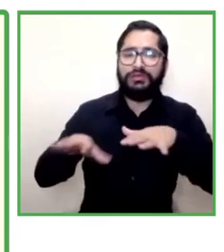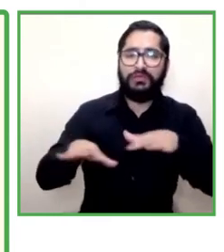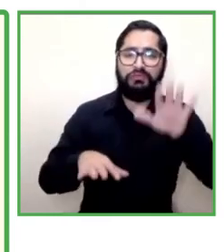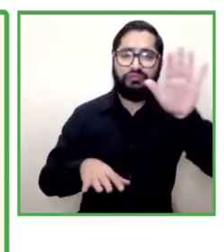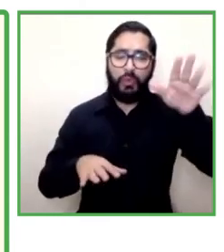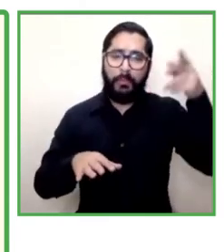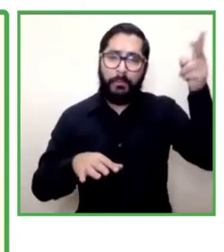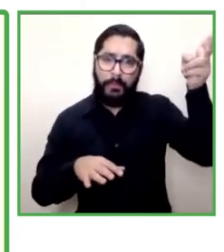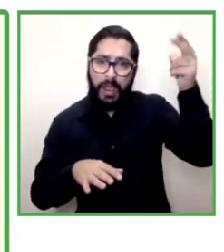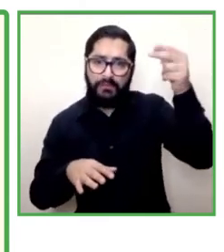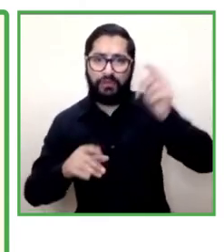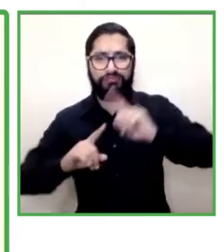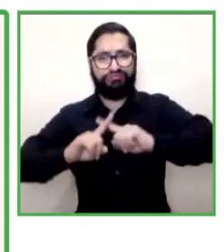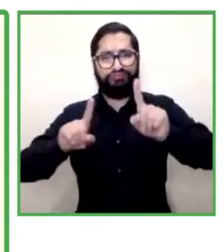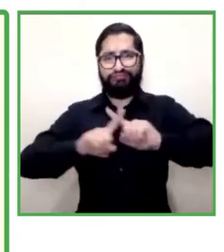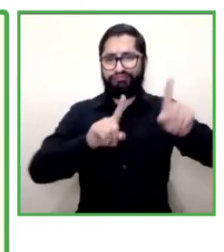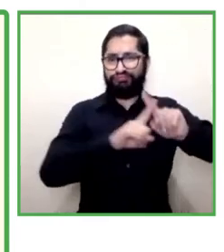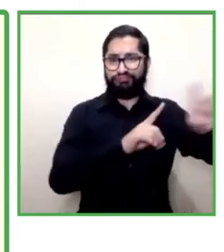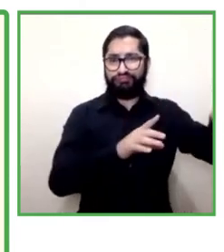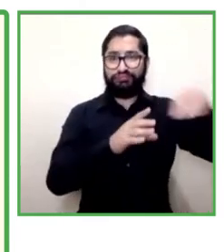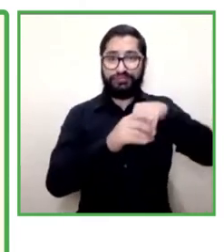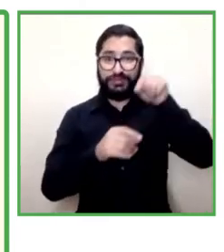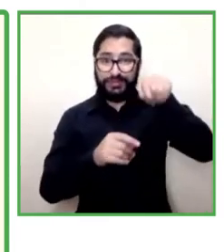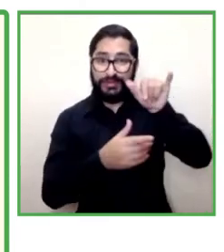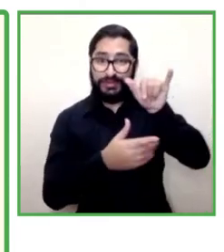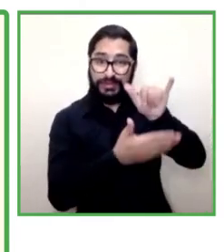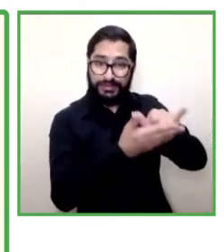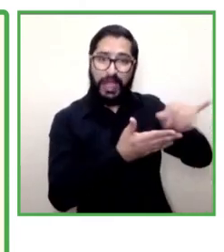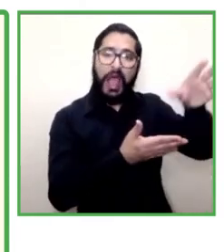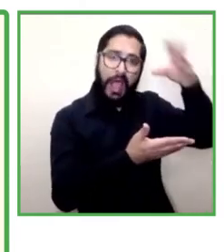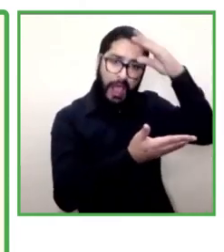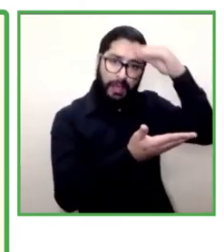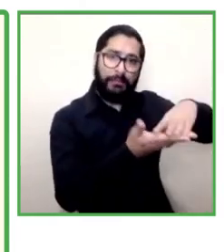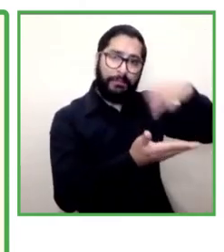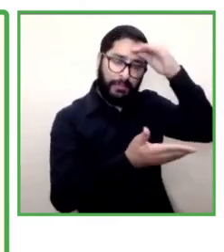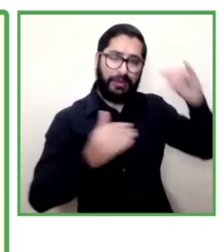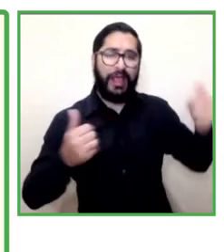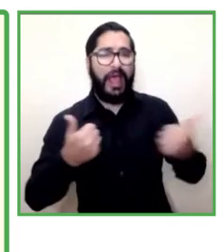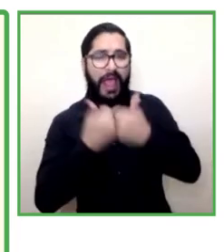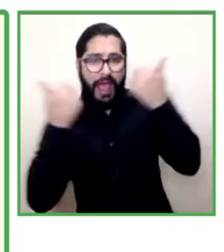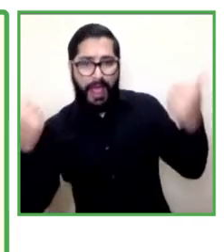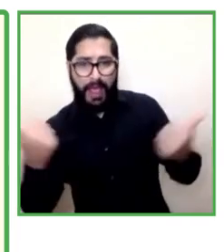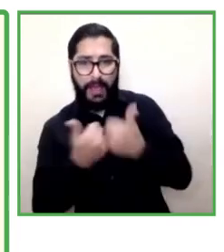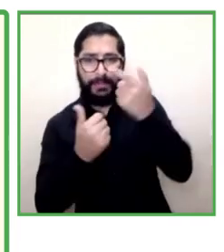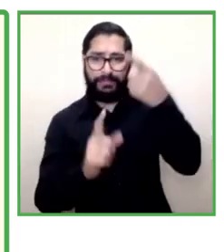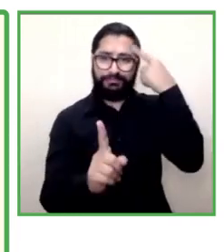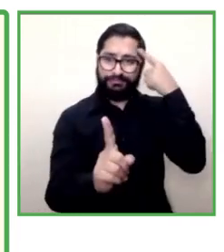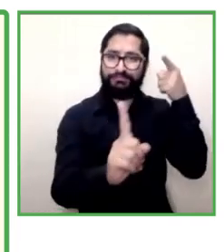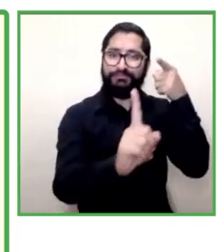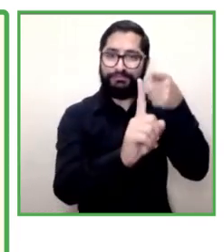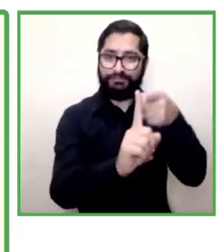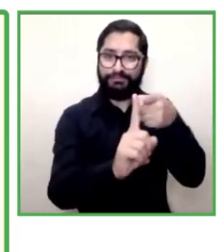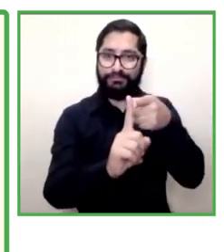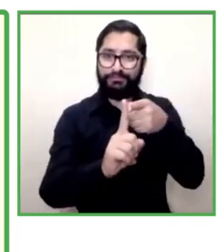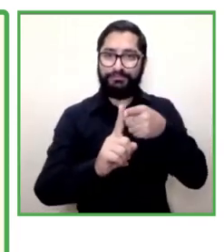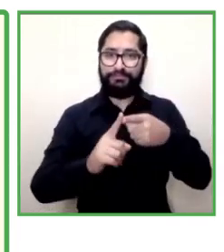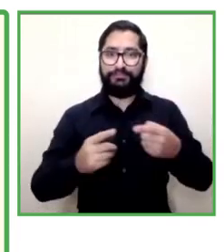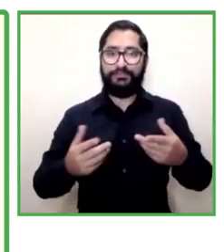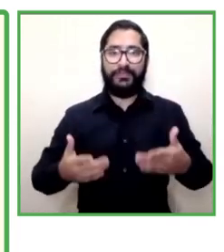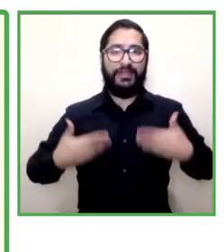Our goal is to make this so fun that a classmate or a colleague or